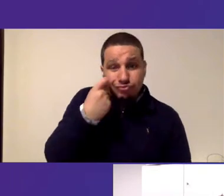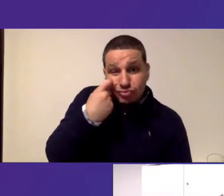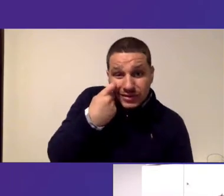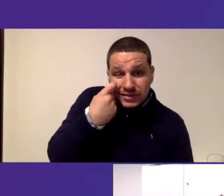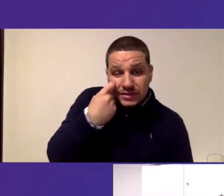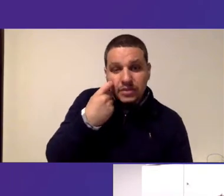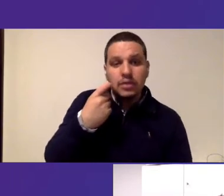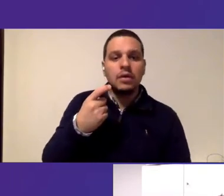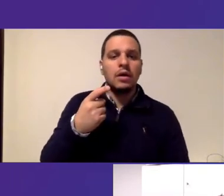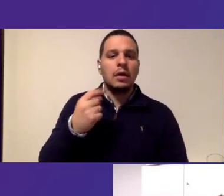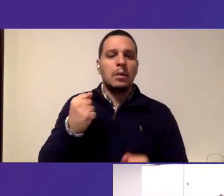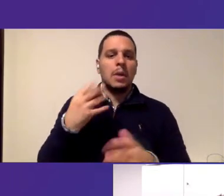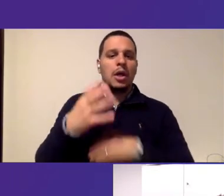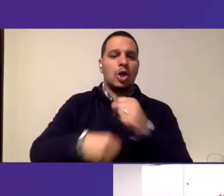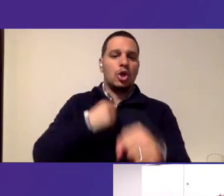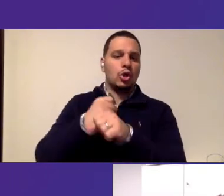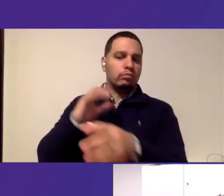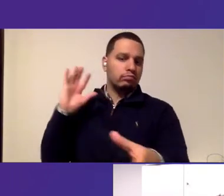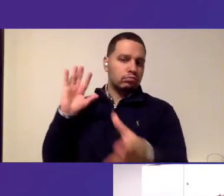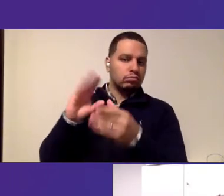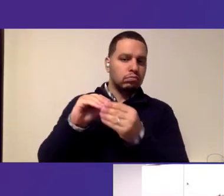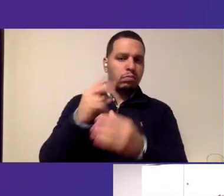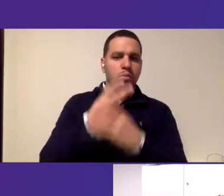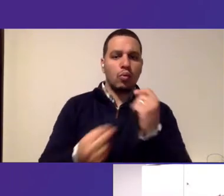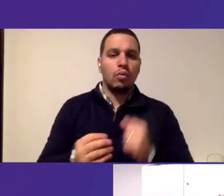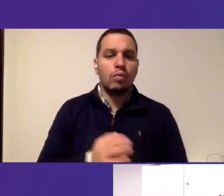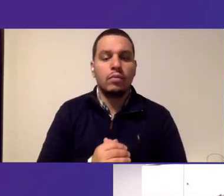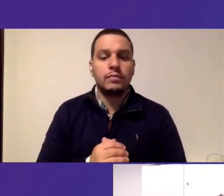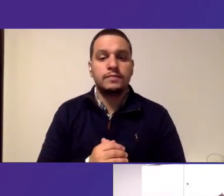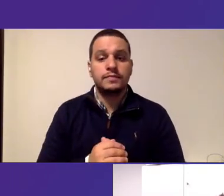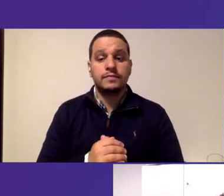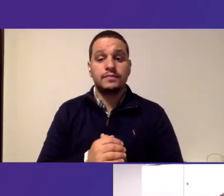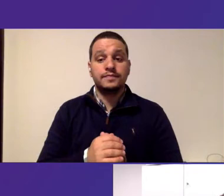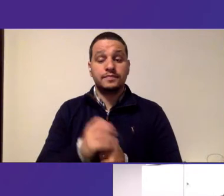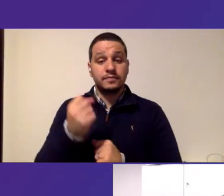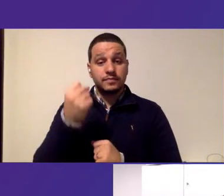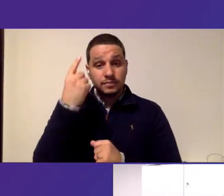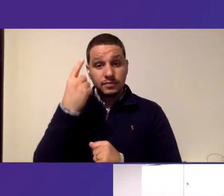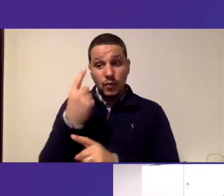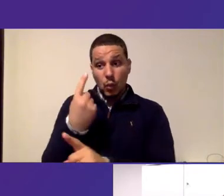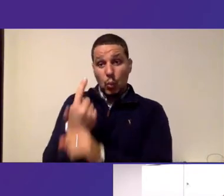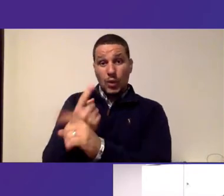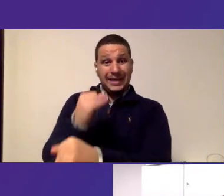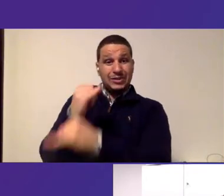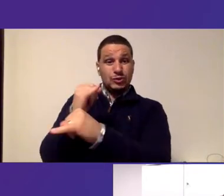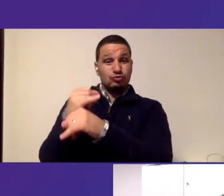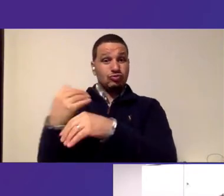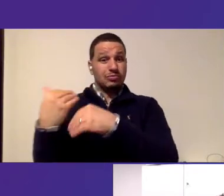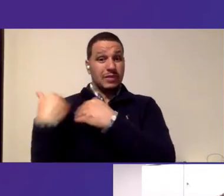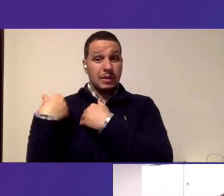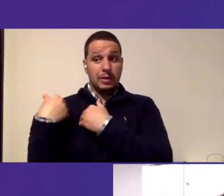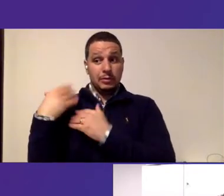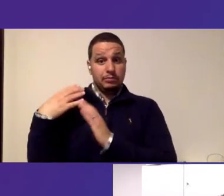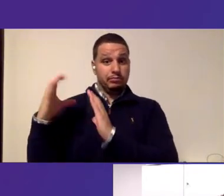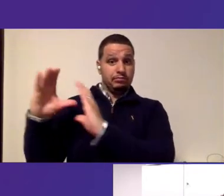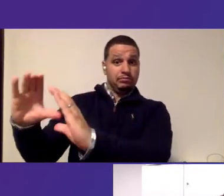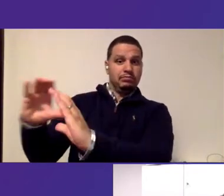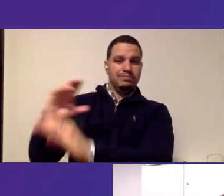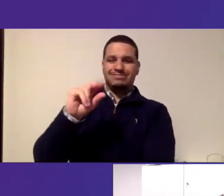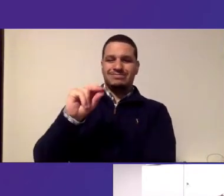through decades of work in the sector. And it's one that is not just one institution's responsibility, but our